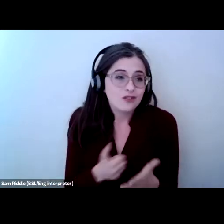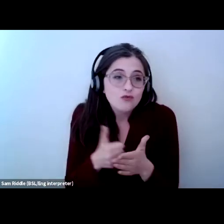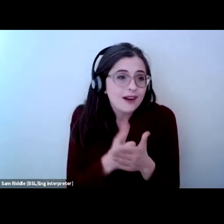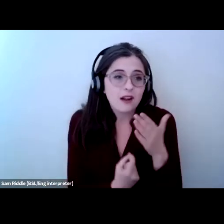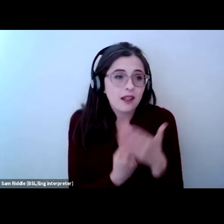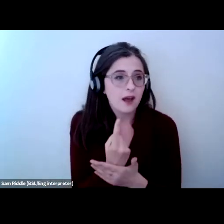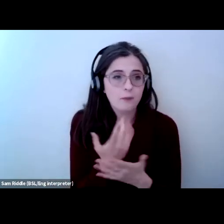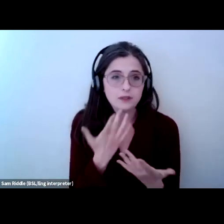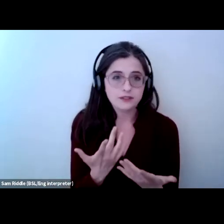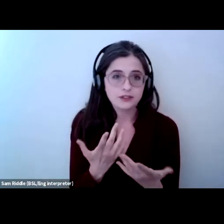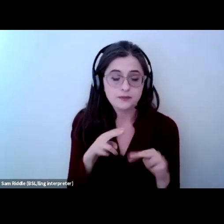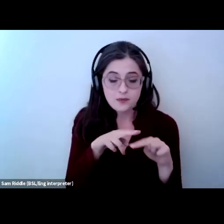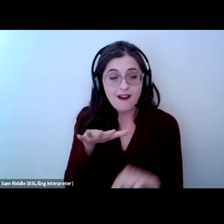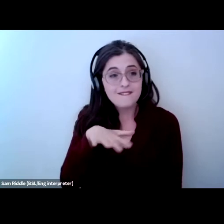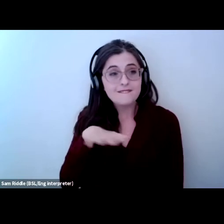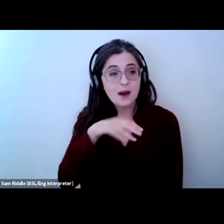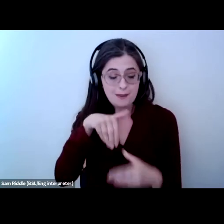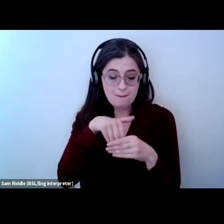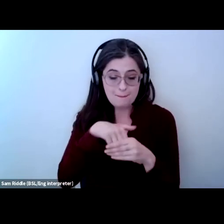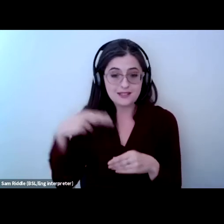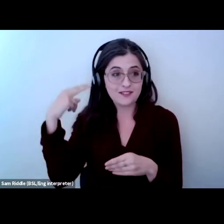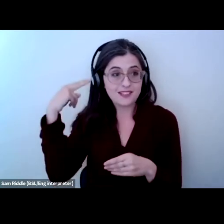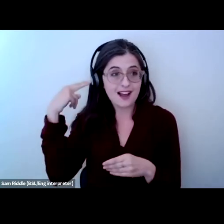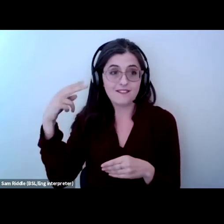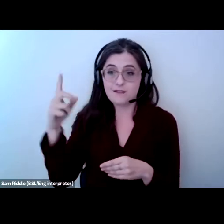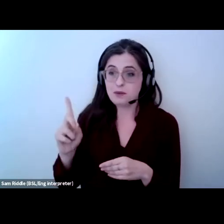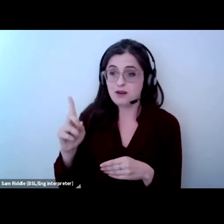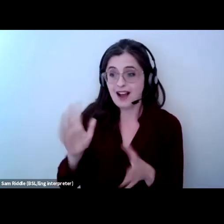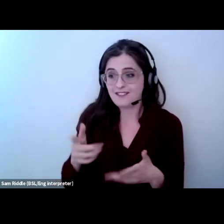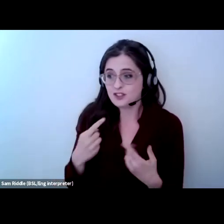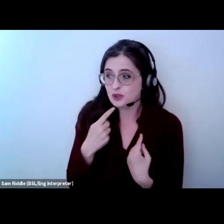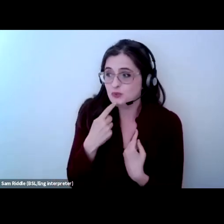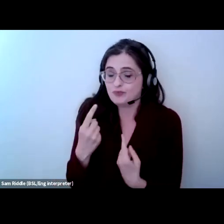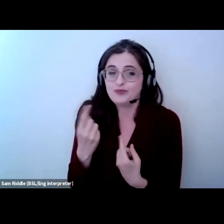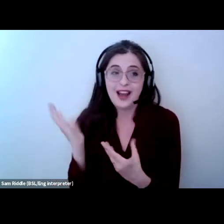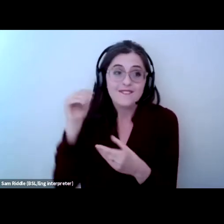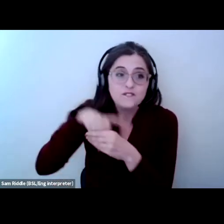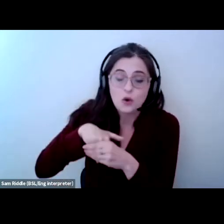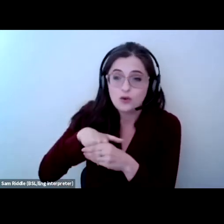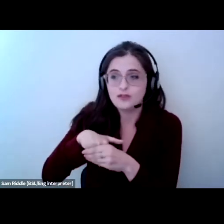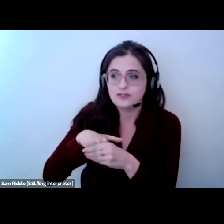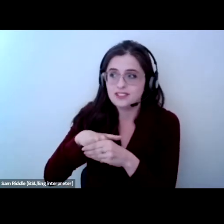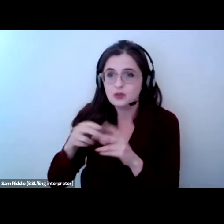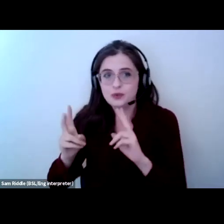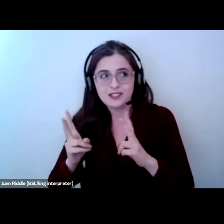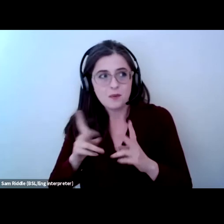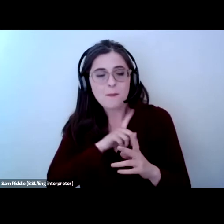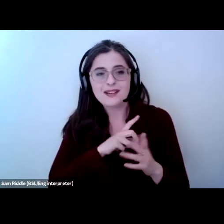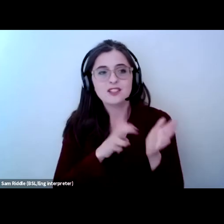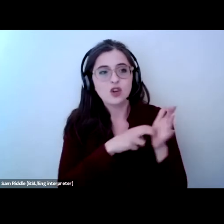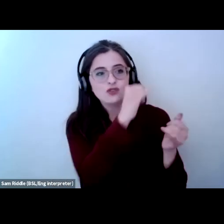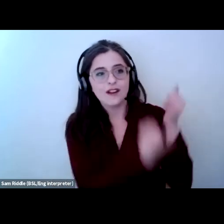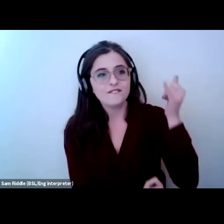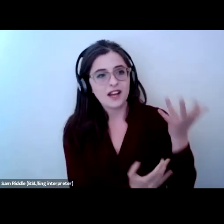that family members of the deaf community have to get involved in interpreting because there's been a failing by